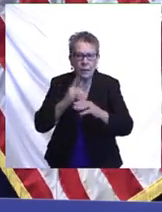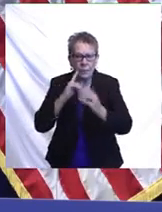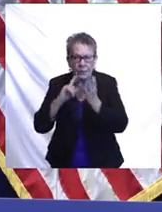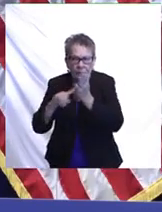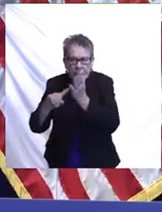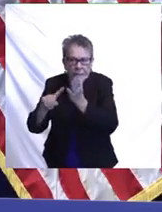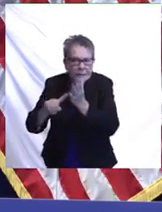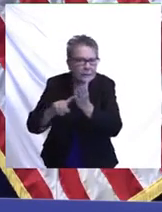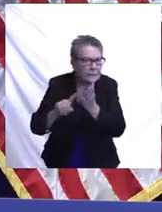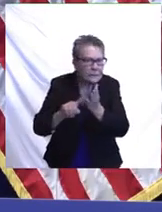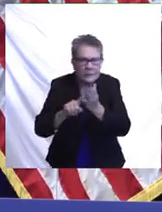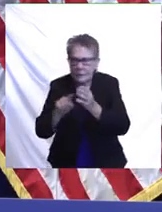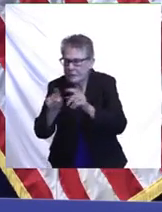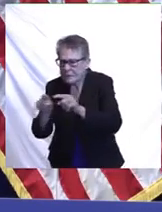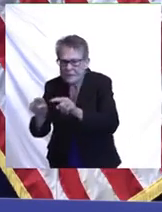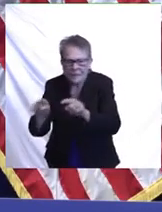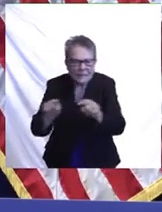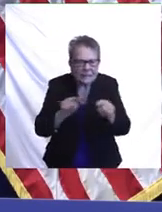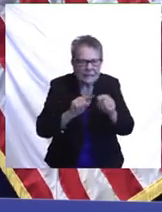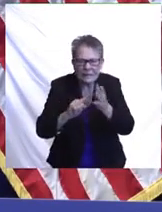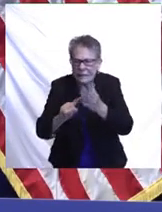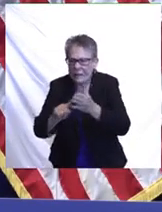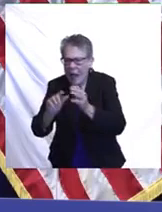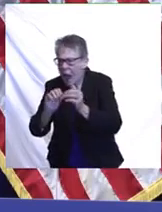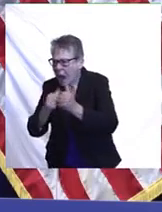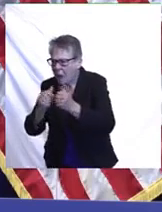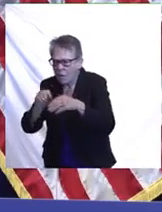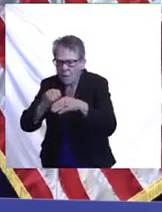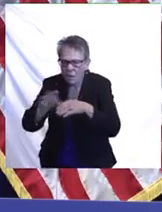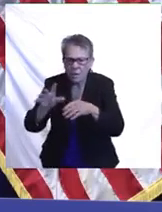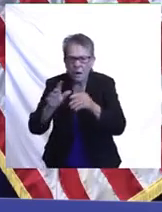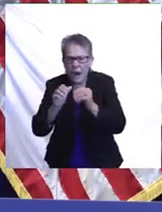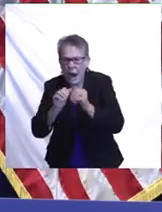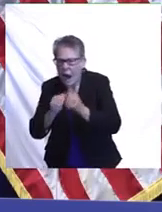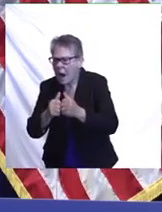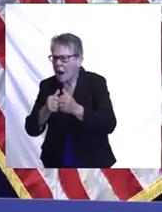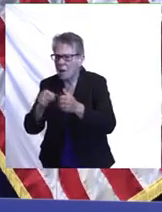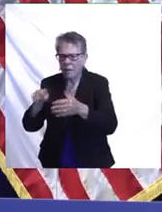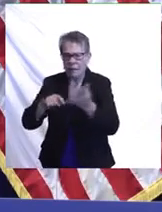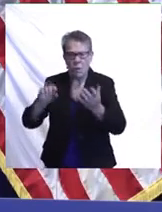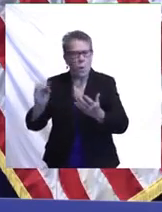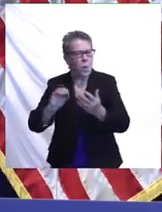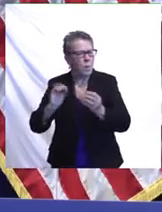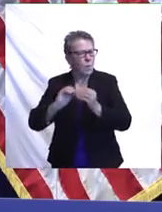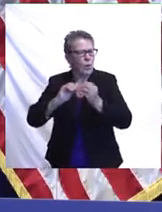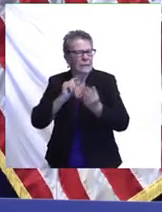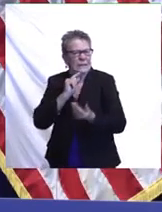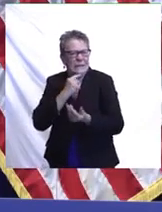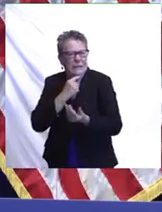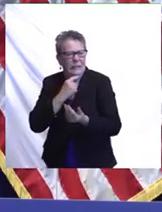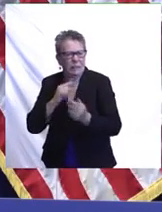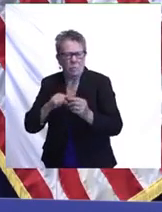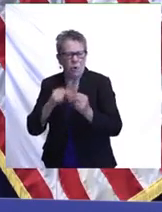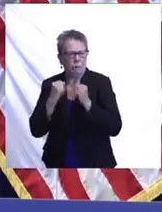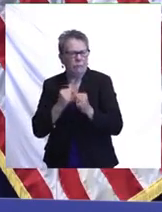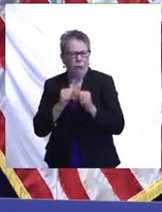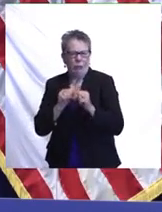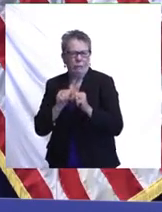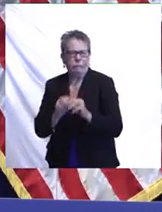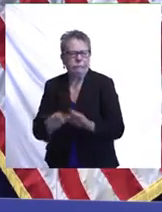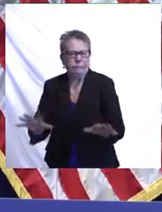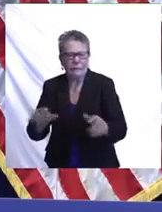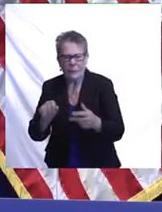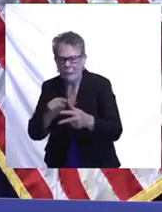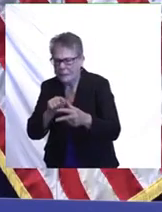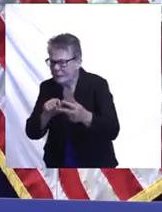variant. Given the unique signature generated by this variant, PCR tests are able to identify